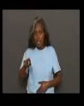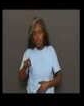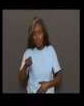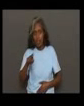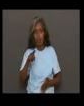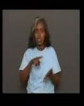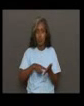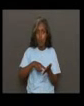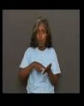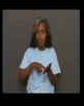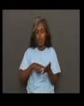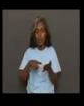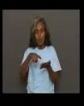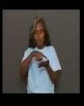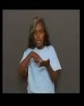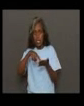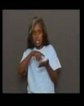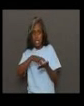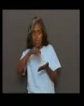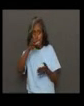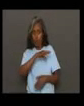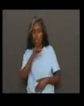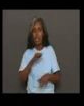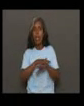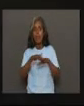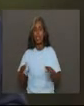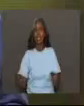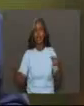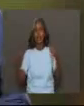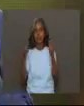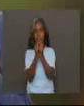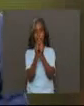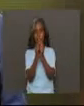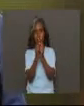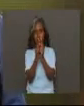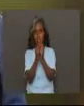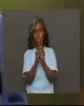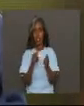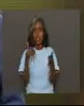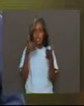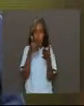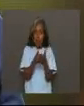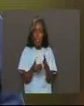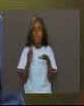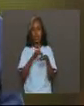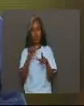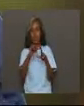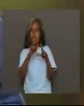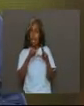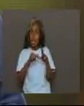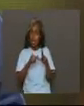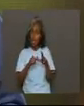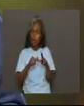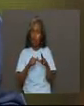points where the cone and plane meet. depending on the angle of